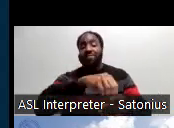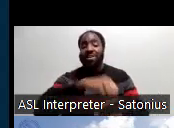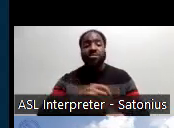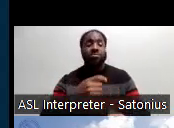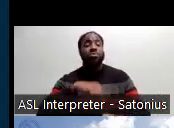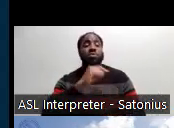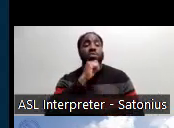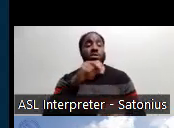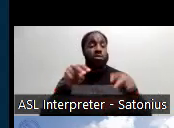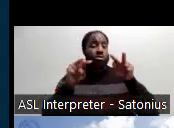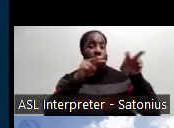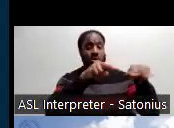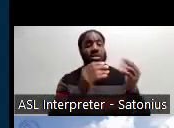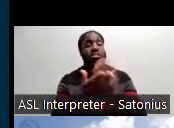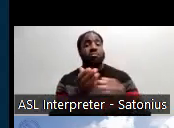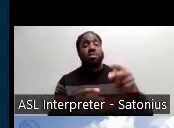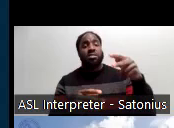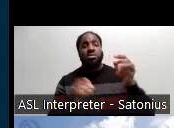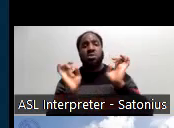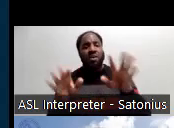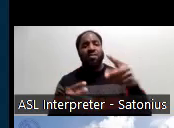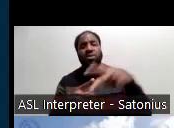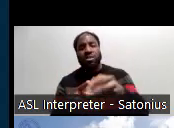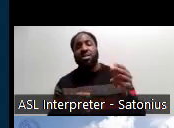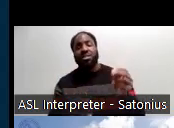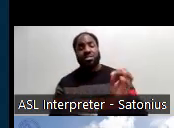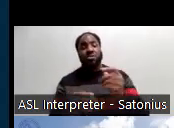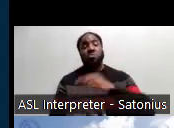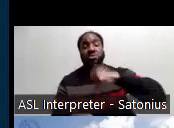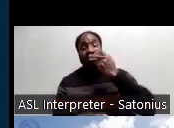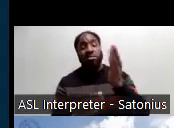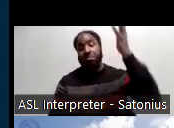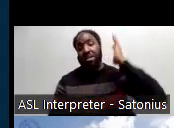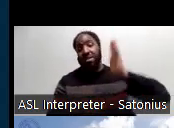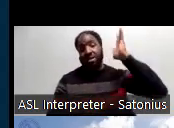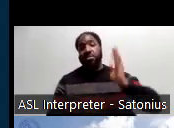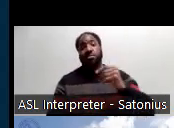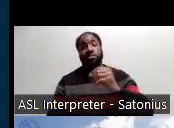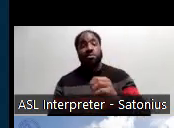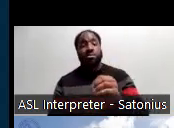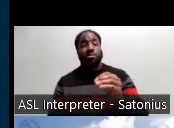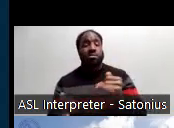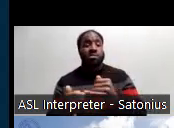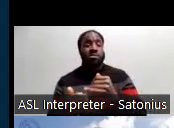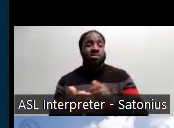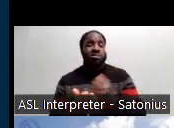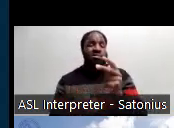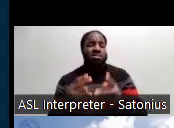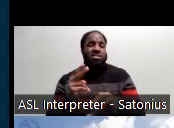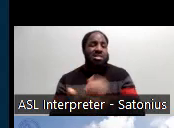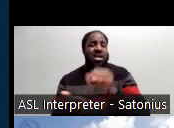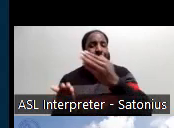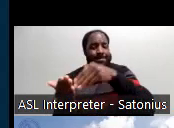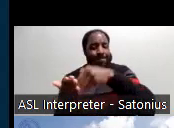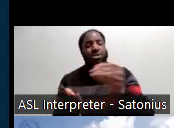not looking at some of the terrible cuts and cliffs that we have seen in the past. So it's kind of that middle path